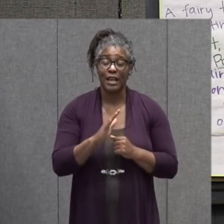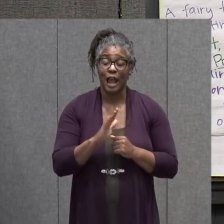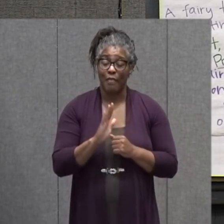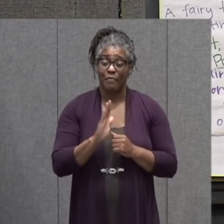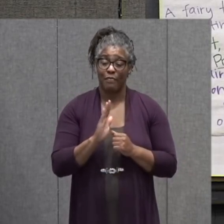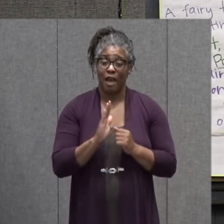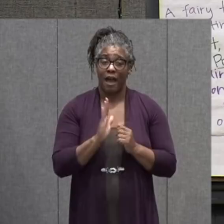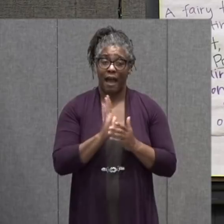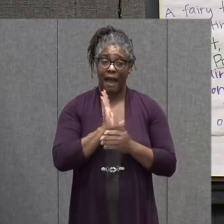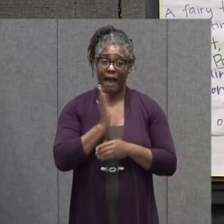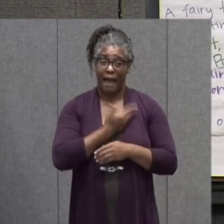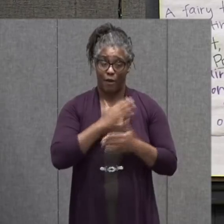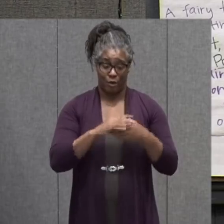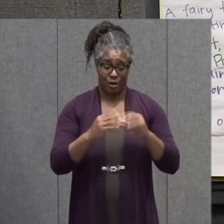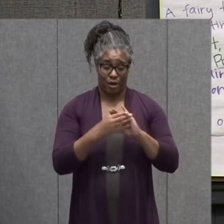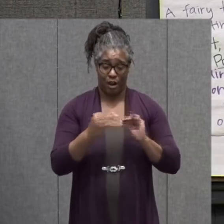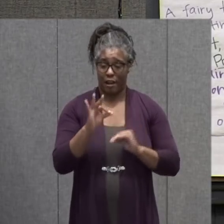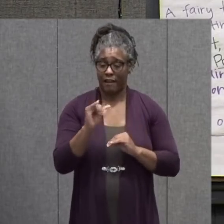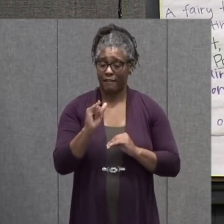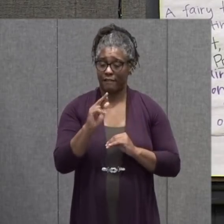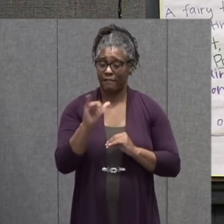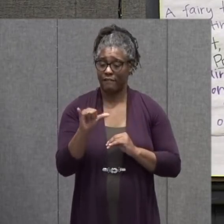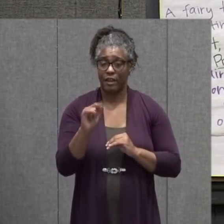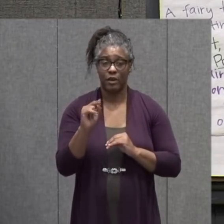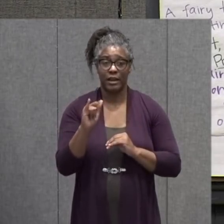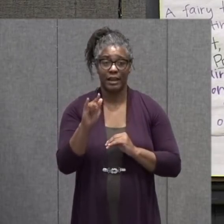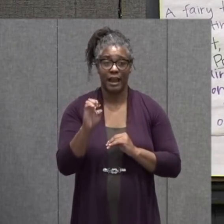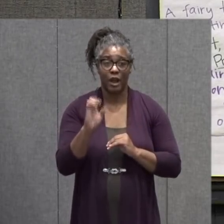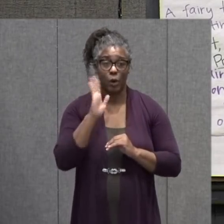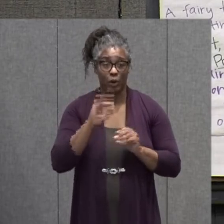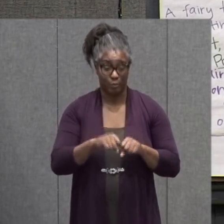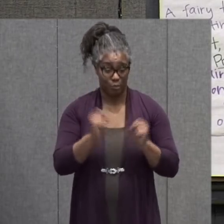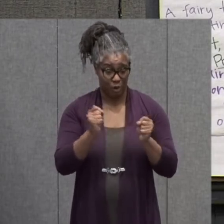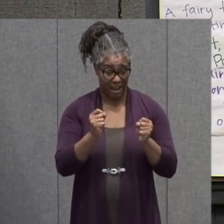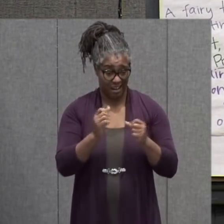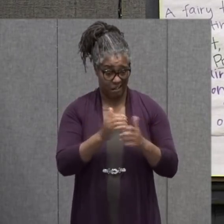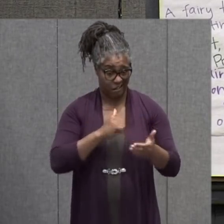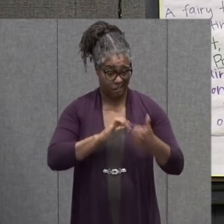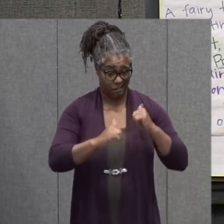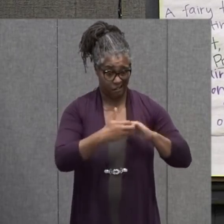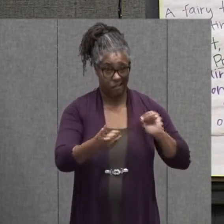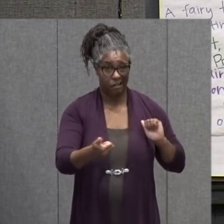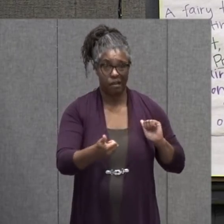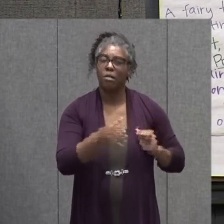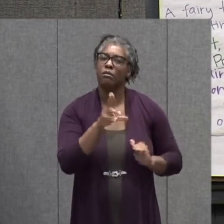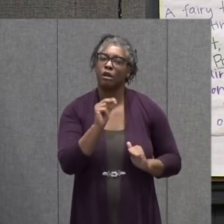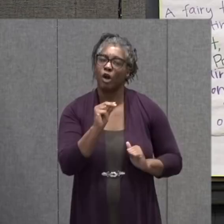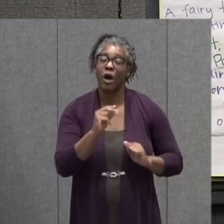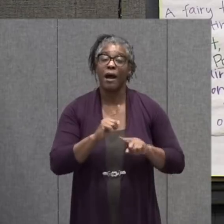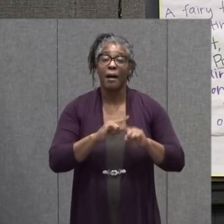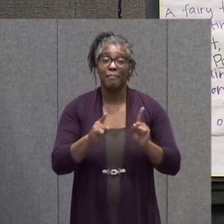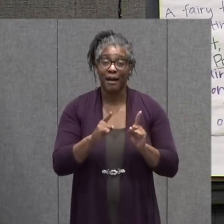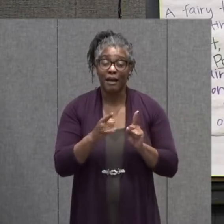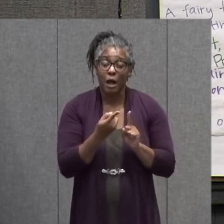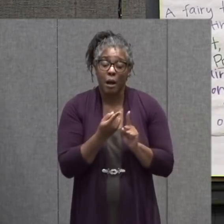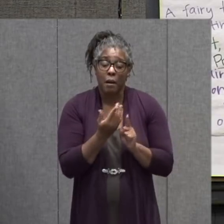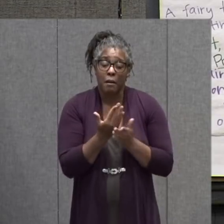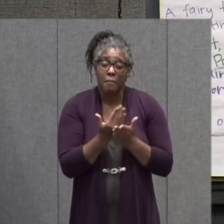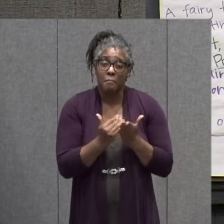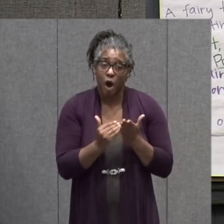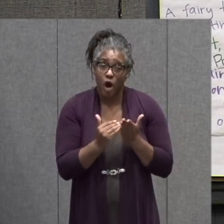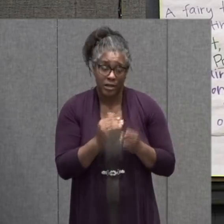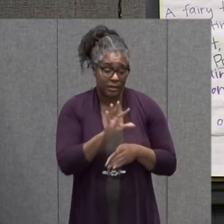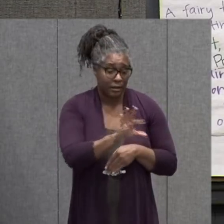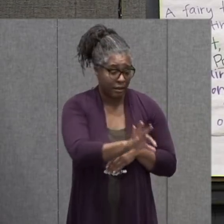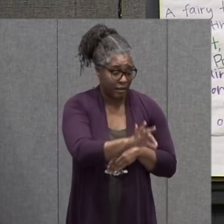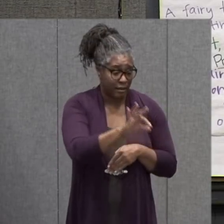book apart. But what we are doing is we are going to break out a piece of that fairy tale and put a spin of it on our